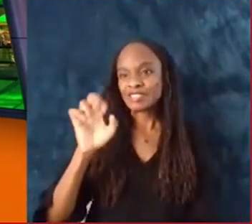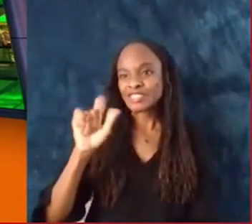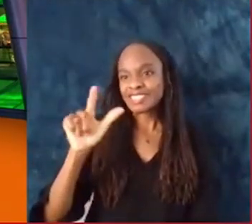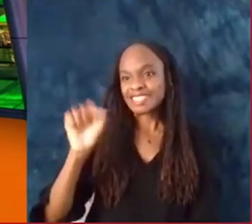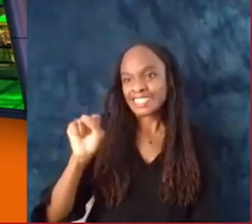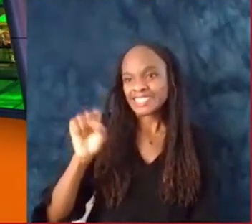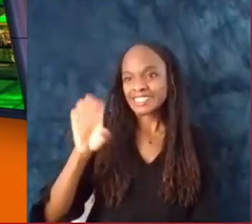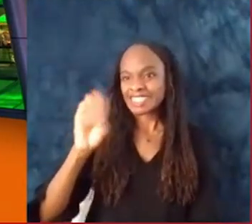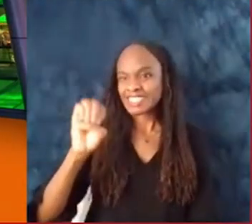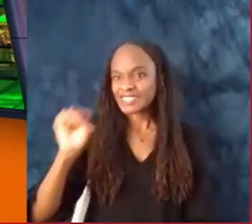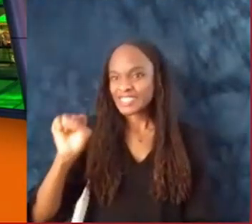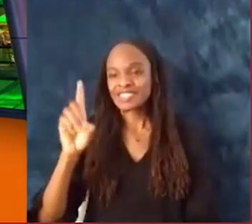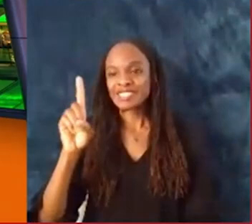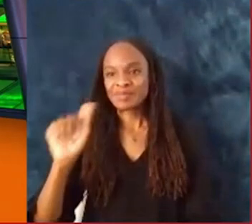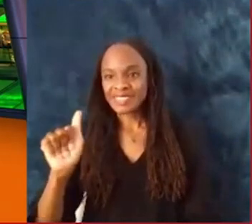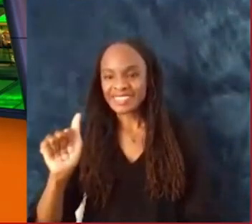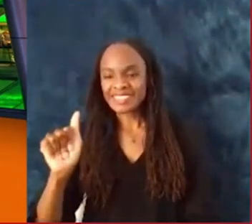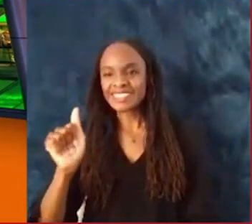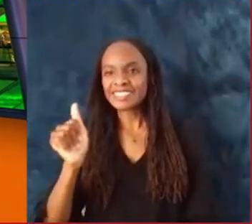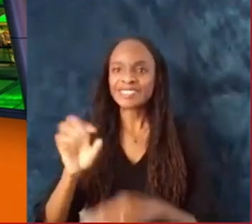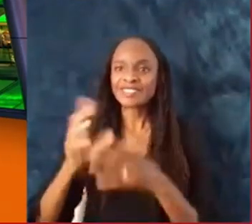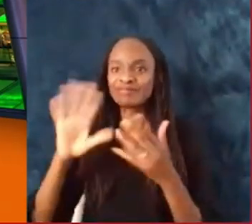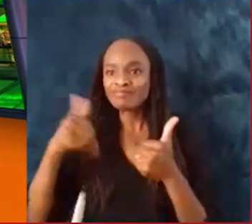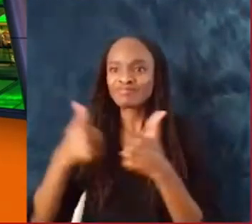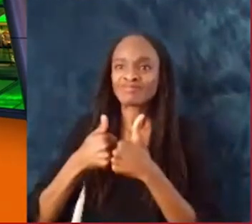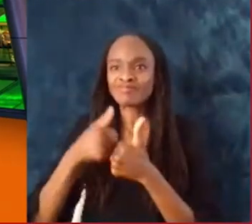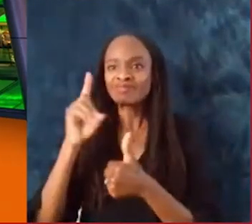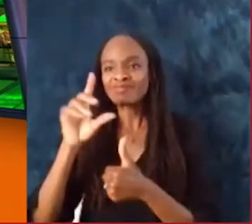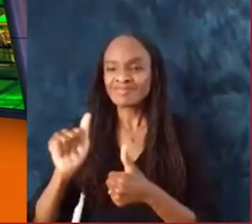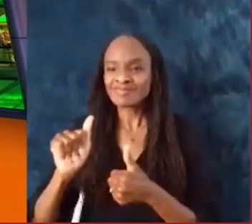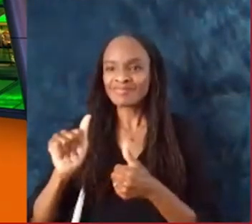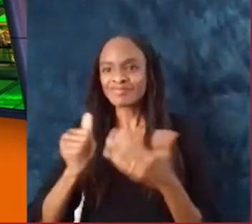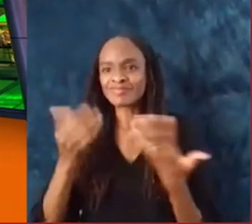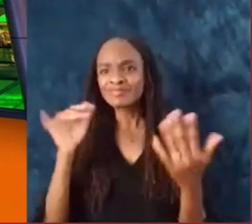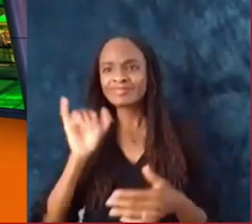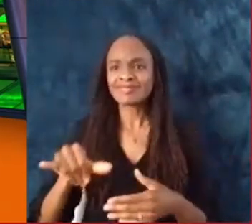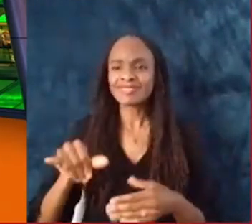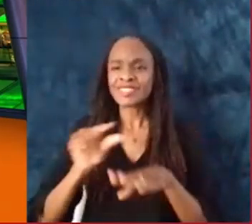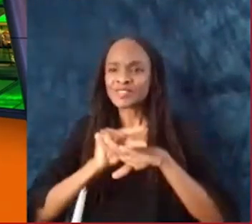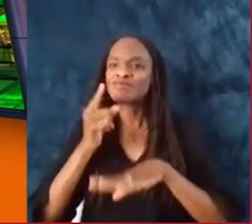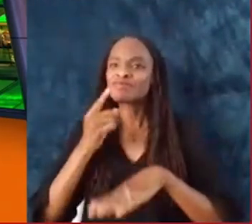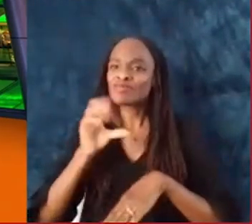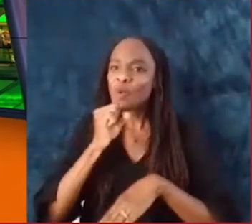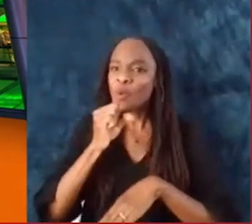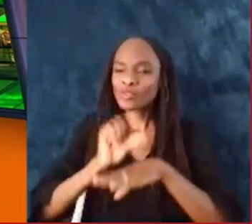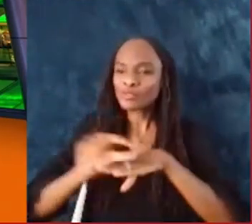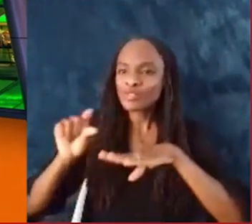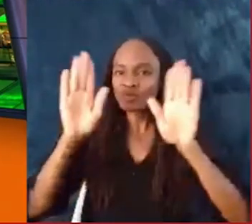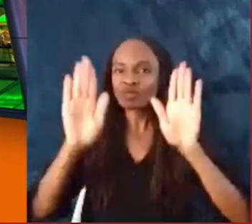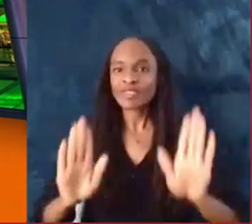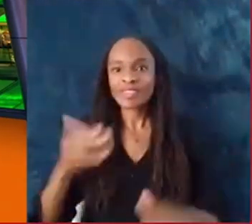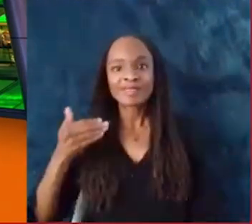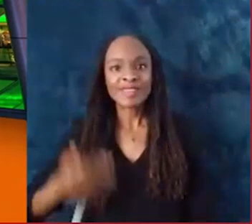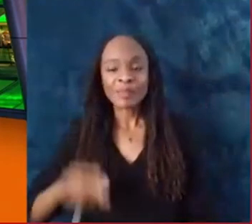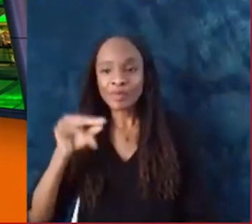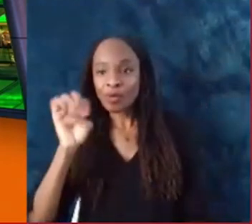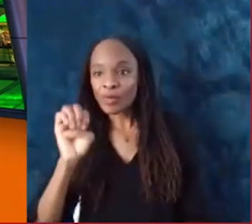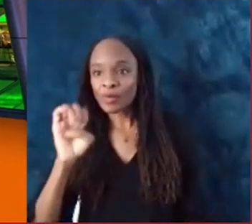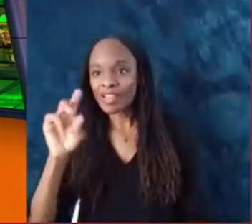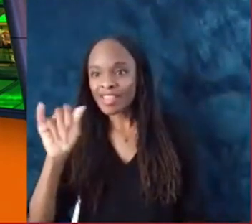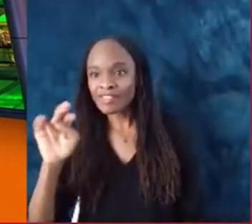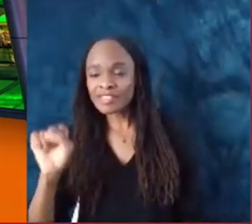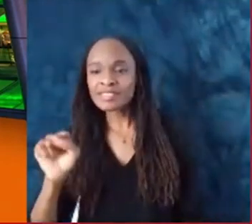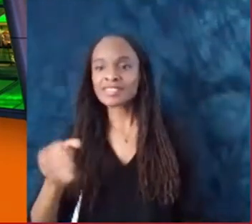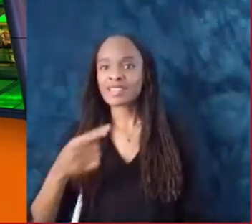Challenge Awards pre-show and orange carpet spectacular. I'm Nicole Lynn Evans, a Legacy Film Challenge participant,